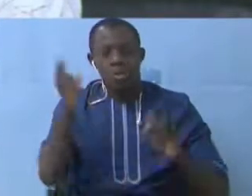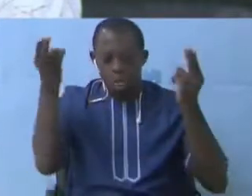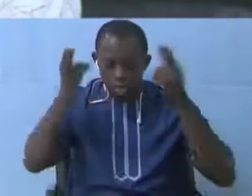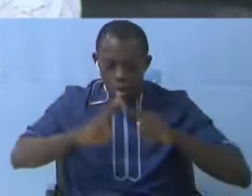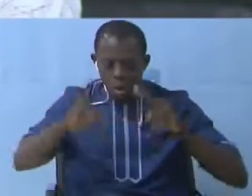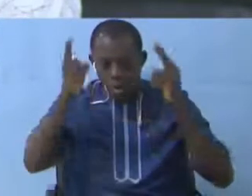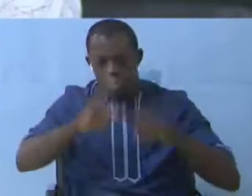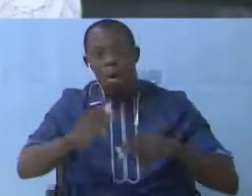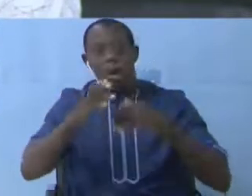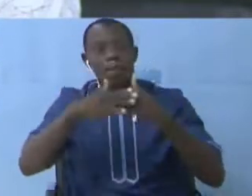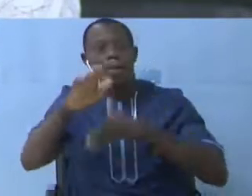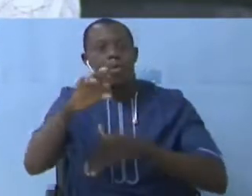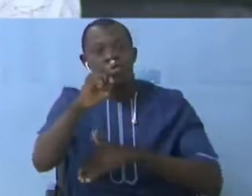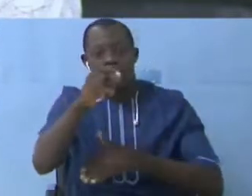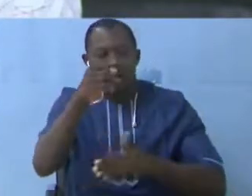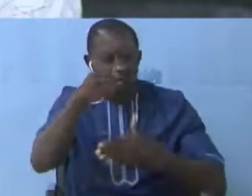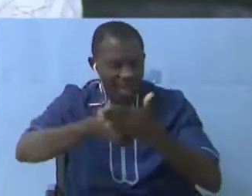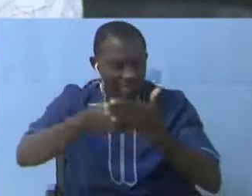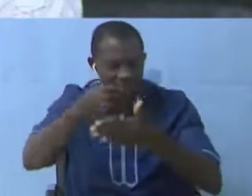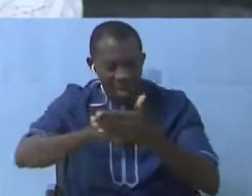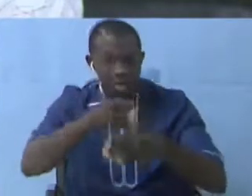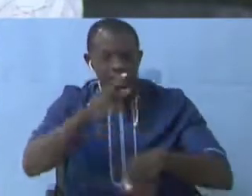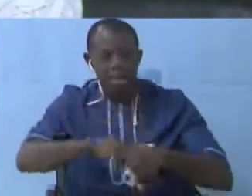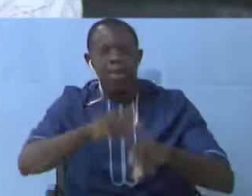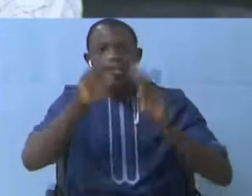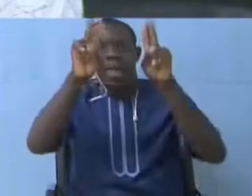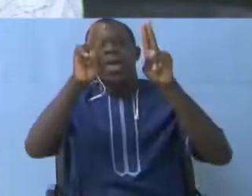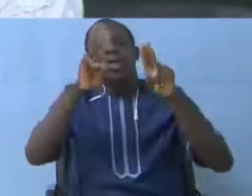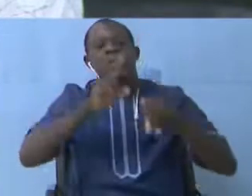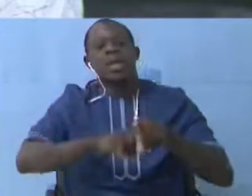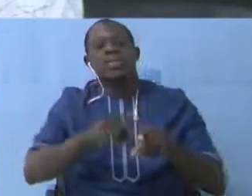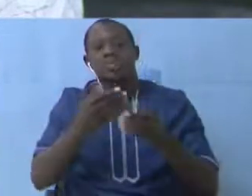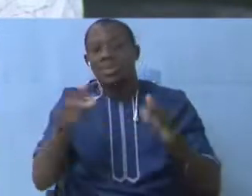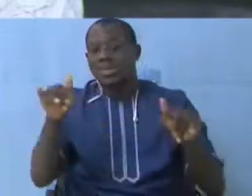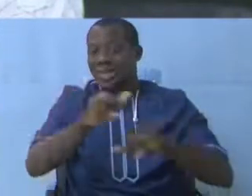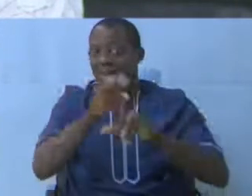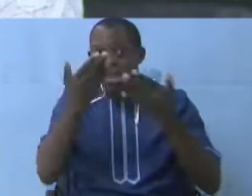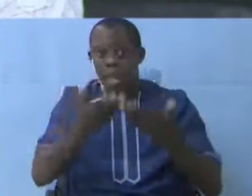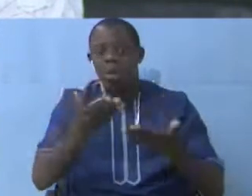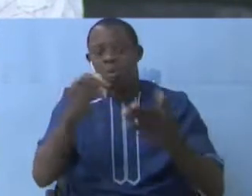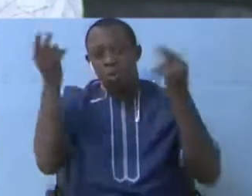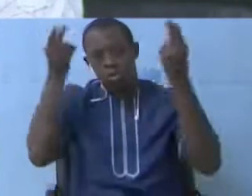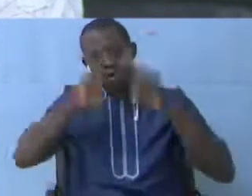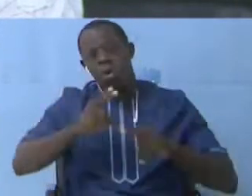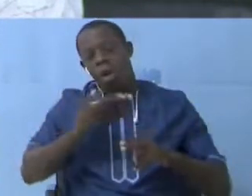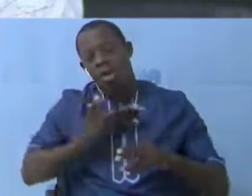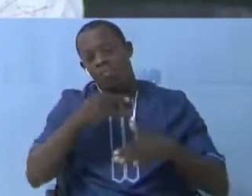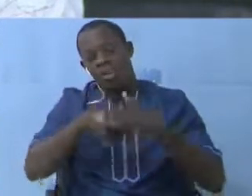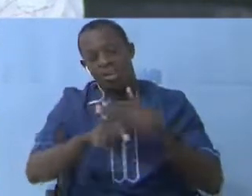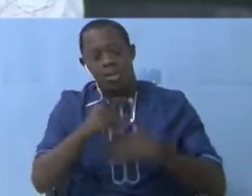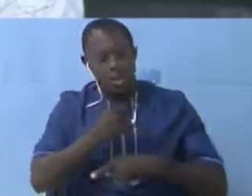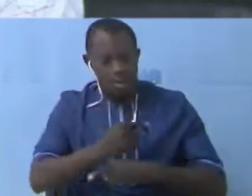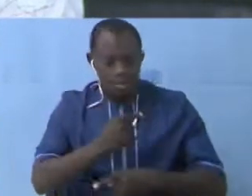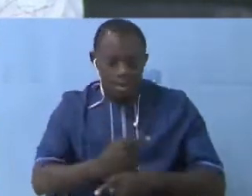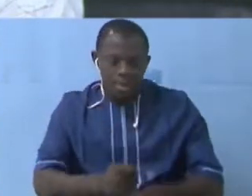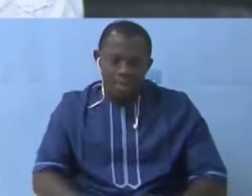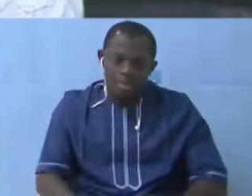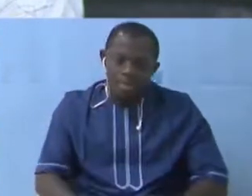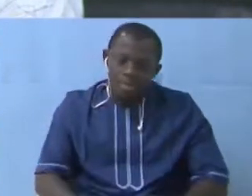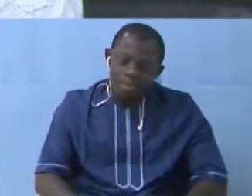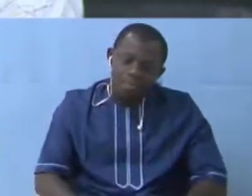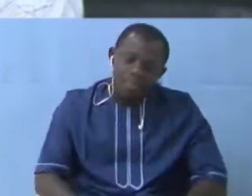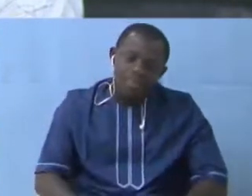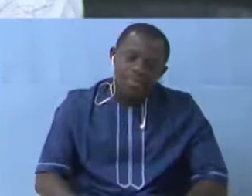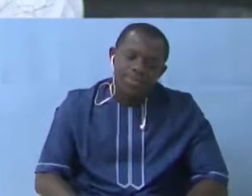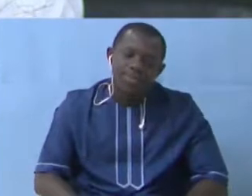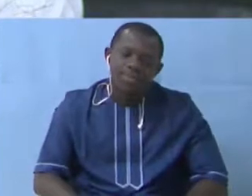Jammeh's time are still here. li ci gën a daw yaram nag mooy yi nga xam ne yaa ngi ko doon xeex jamonoy Jammeh day ba tey mu ngi